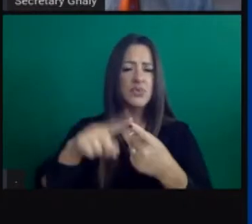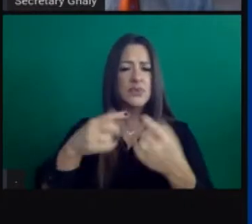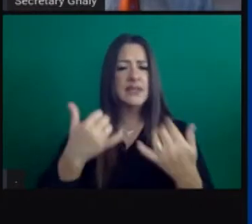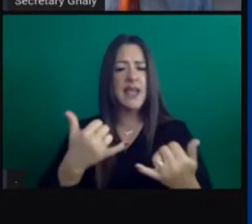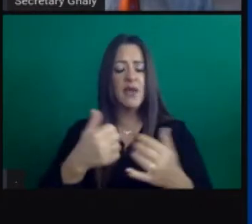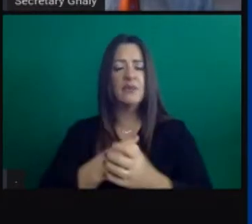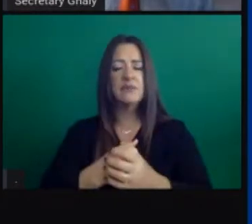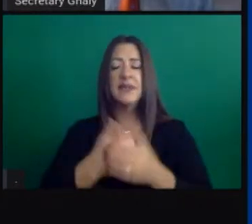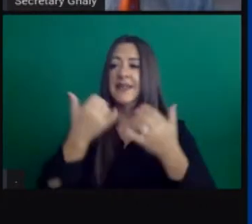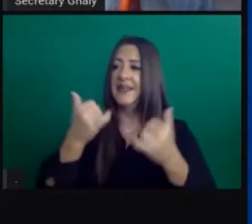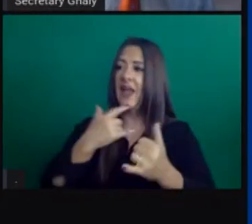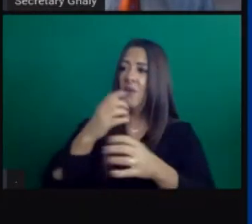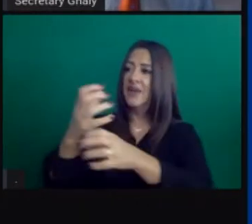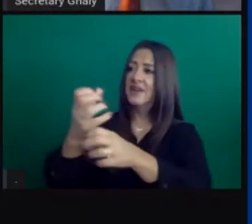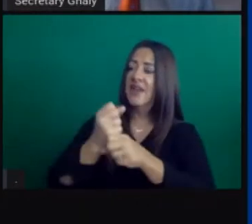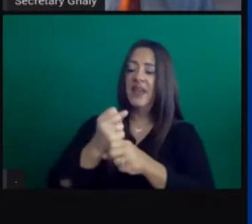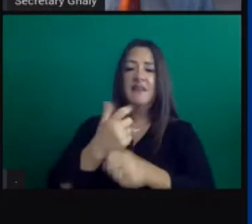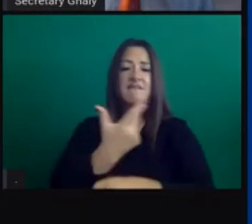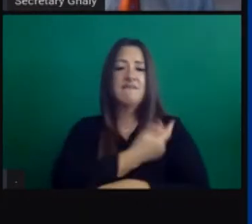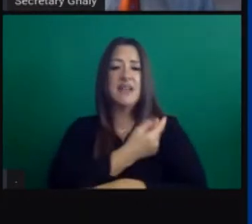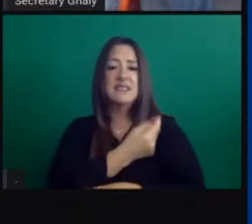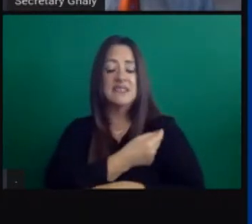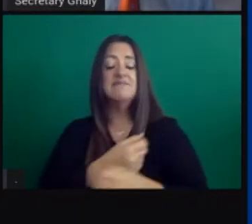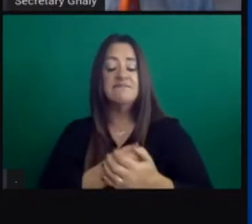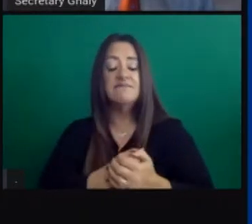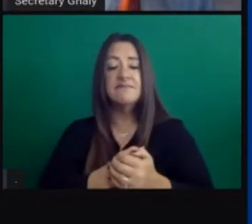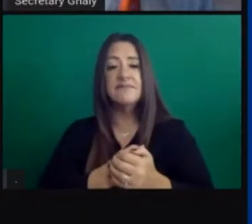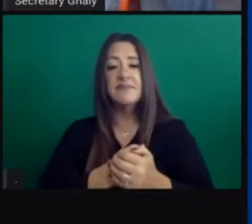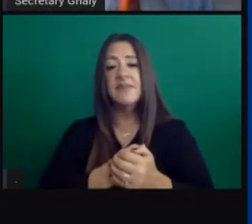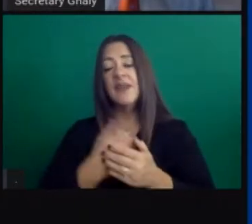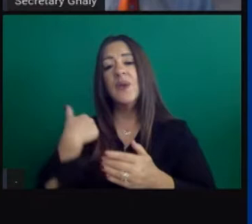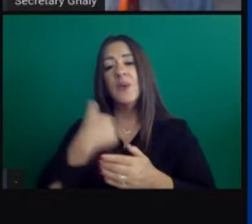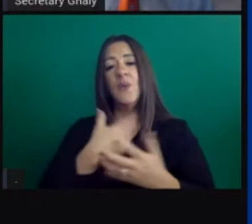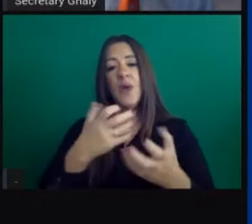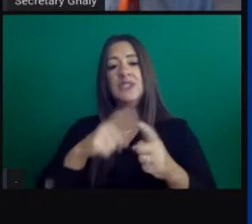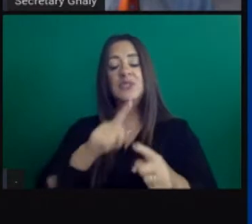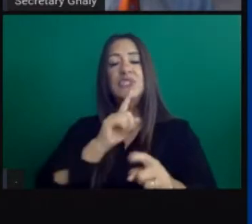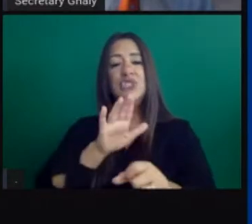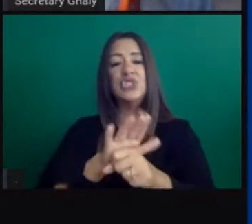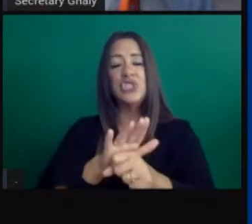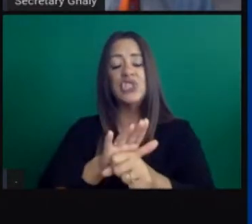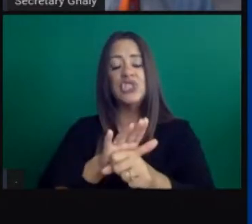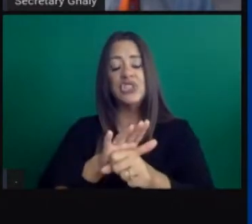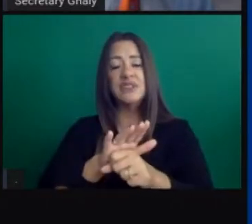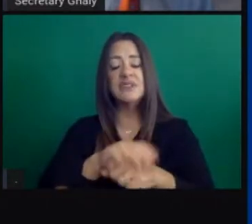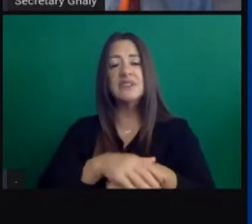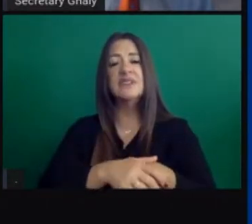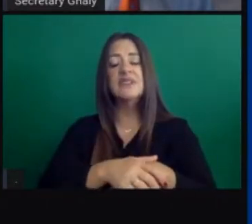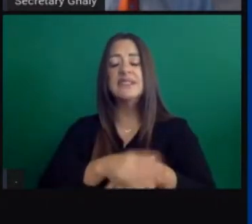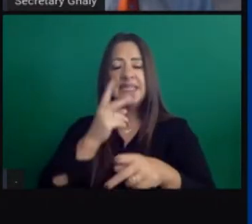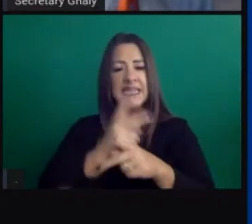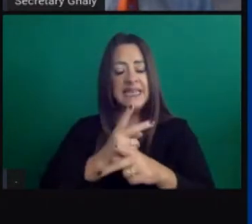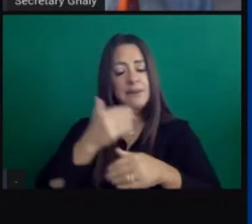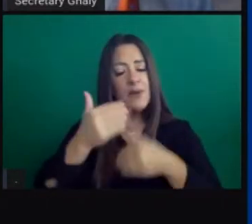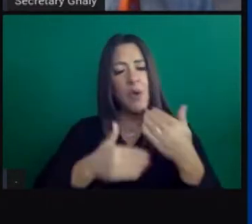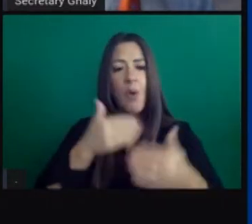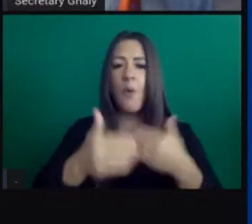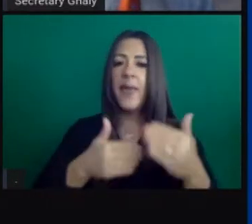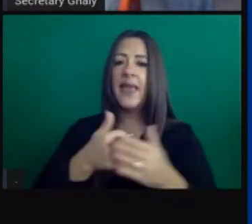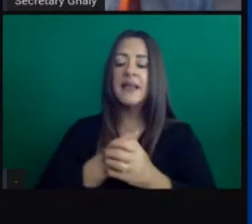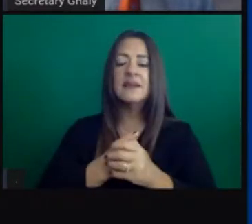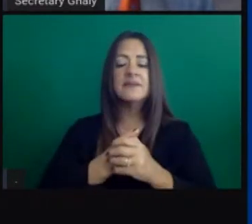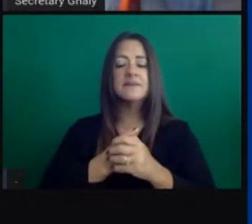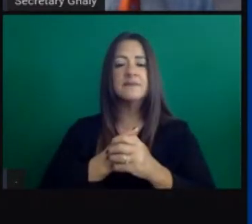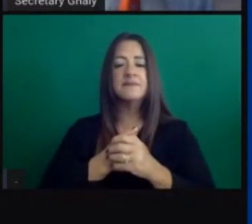vaccine and the real attention to ensuring that we continue picking up the pace, that the